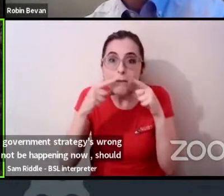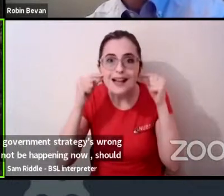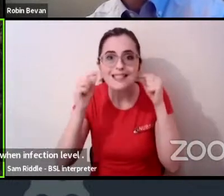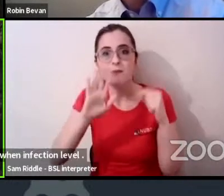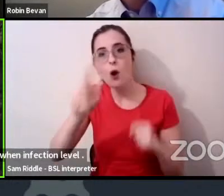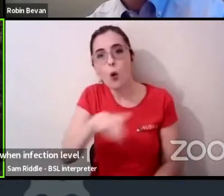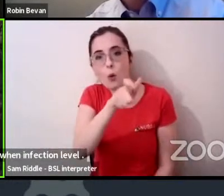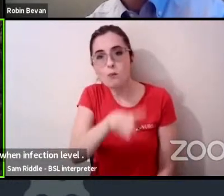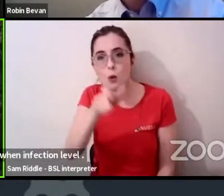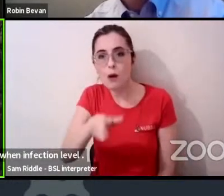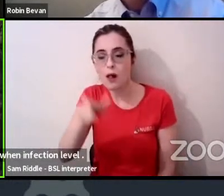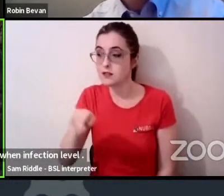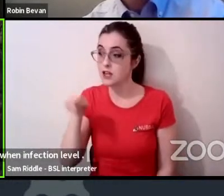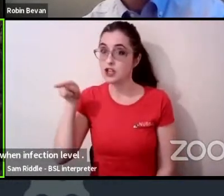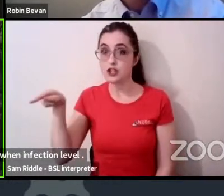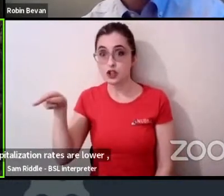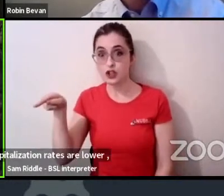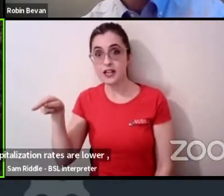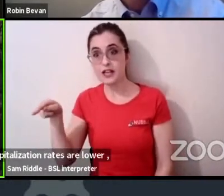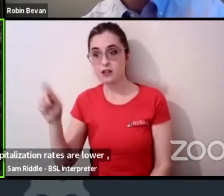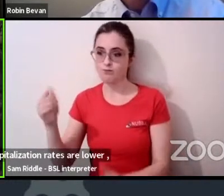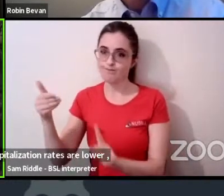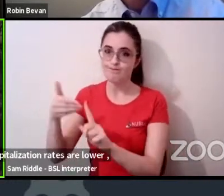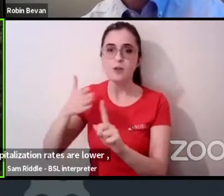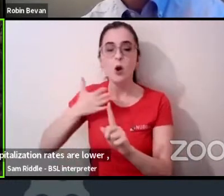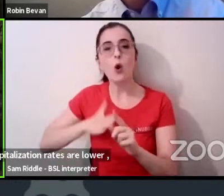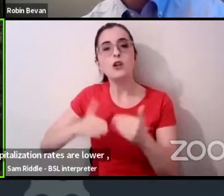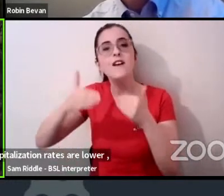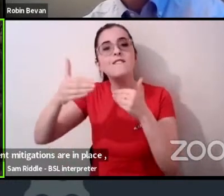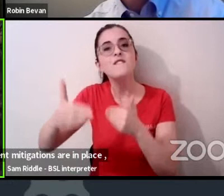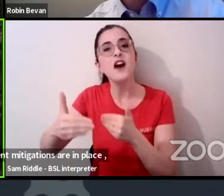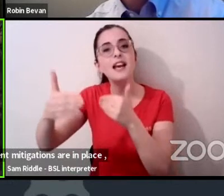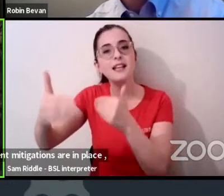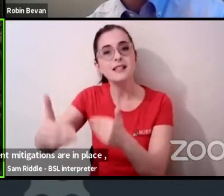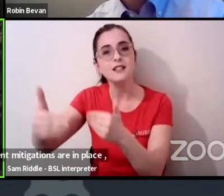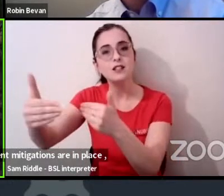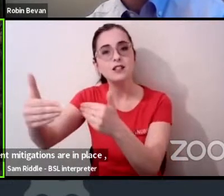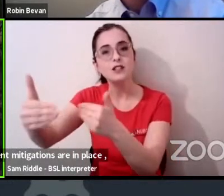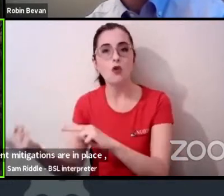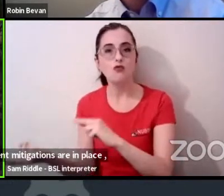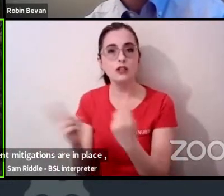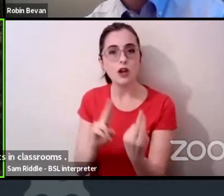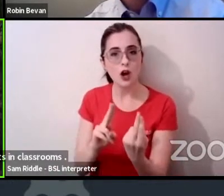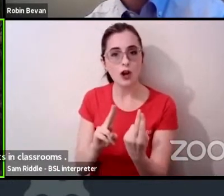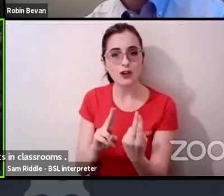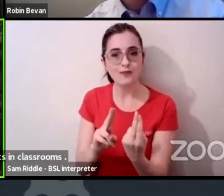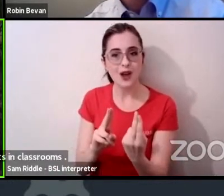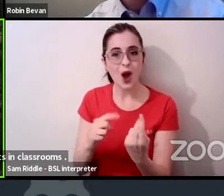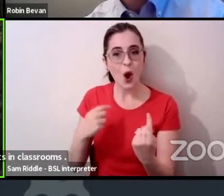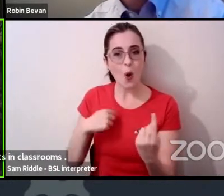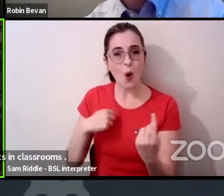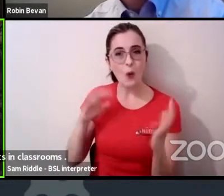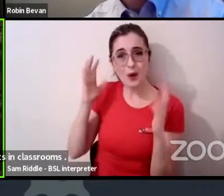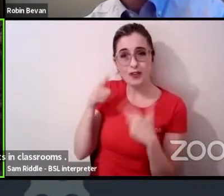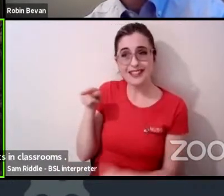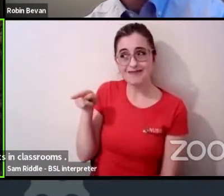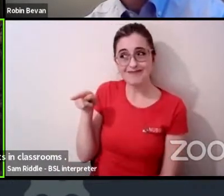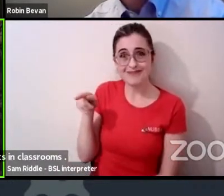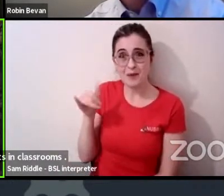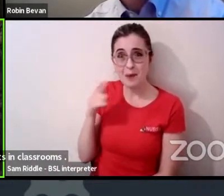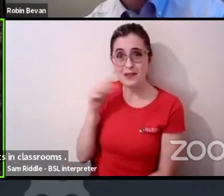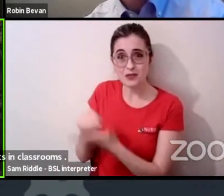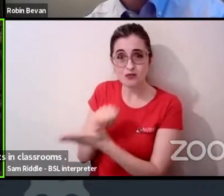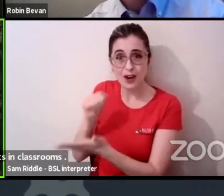strongly speaks for phasing of return. We're worried that she and other scientists like her are right, and that after